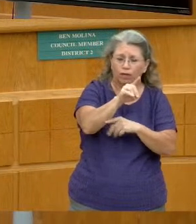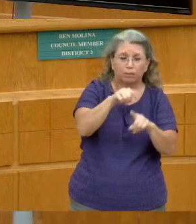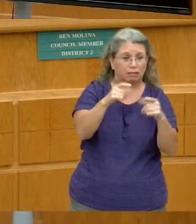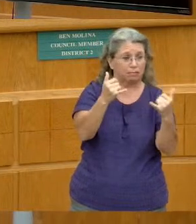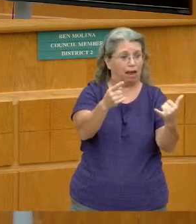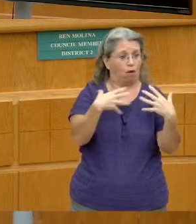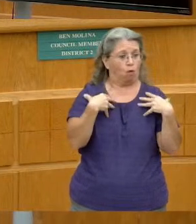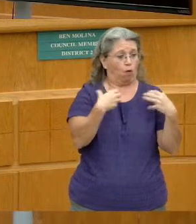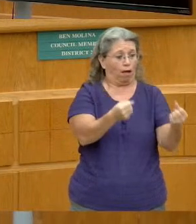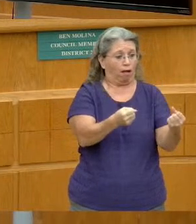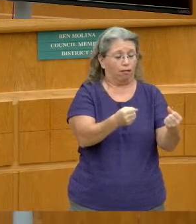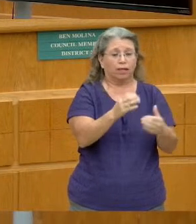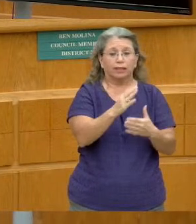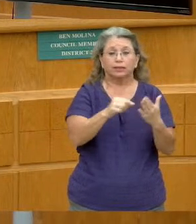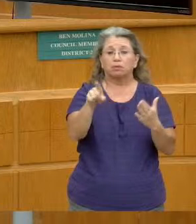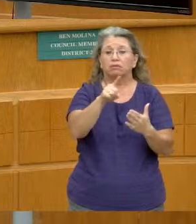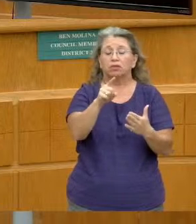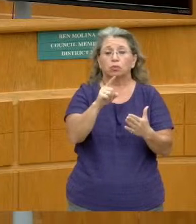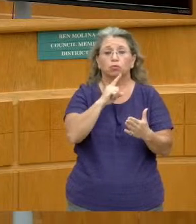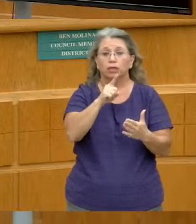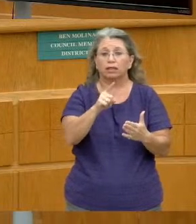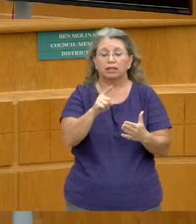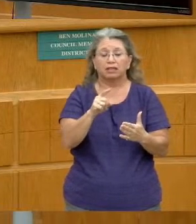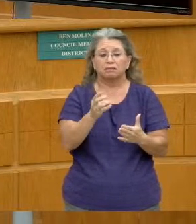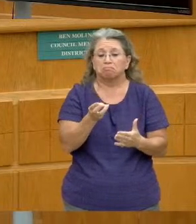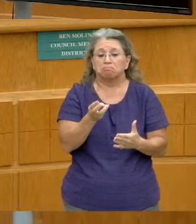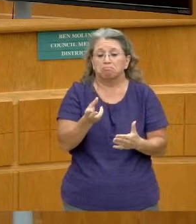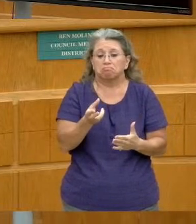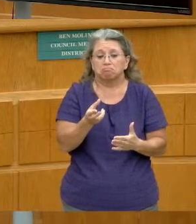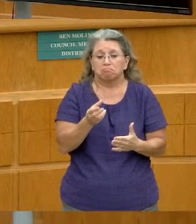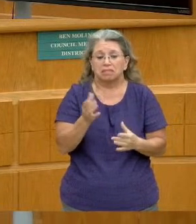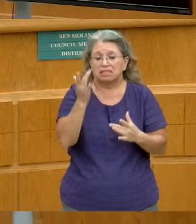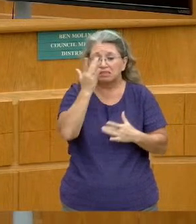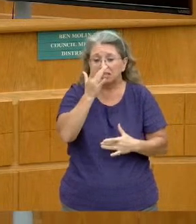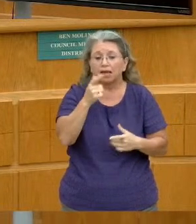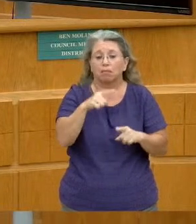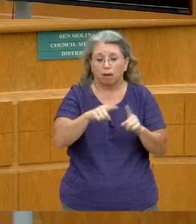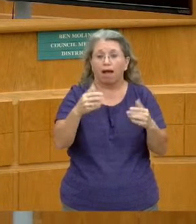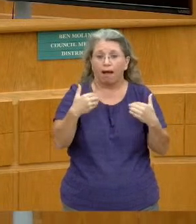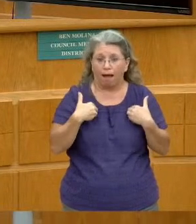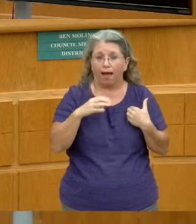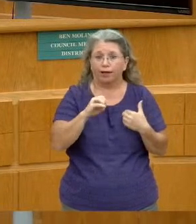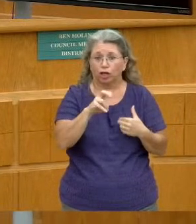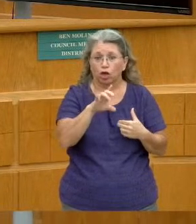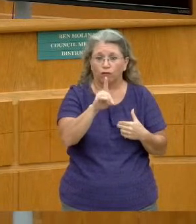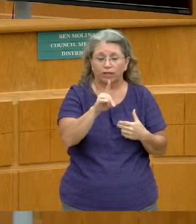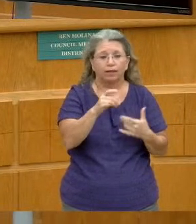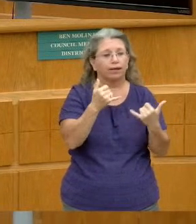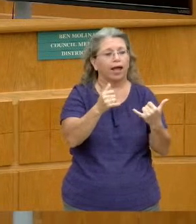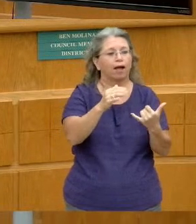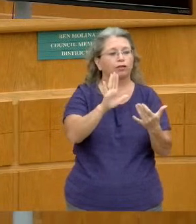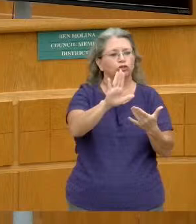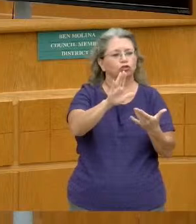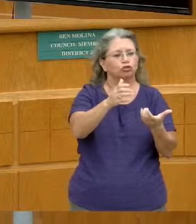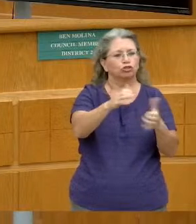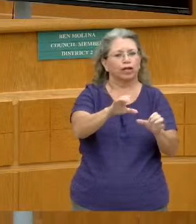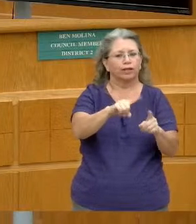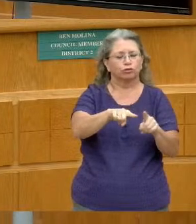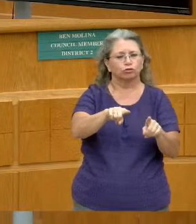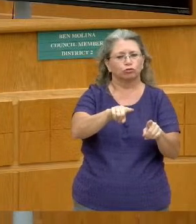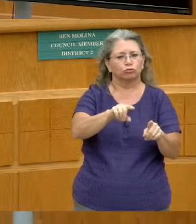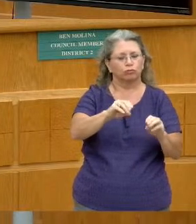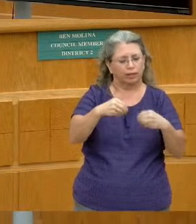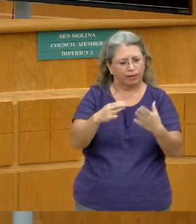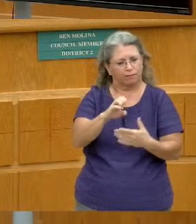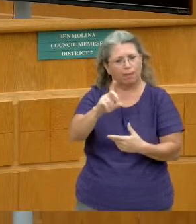and were some of the lucky ones, this is your chance to really give back. And we need you more than ever. And as I said, I'm